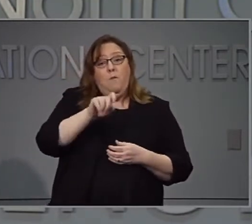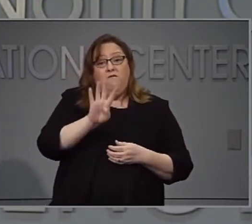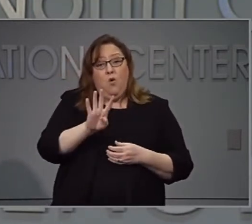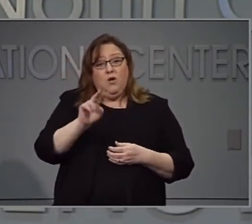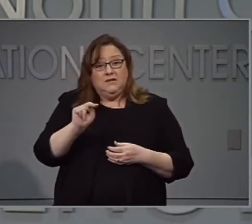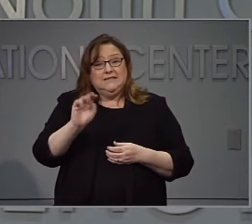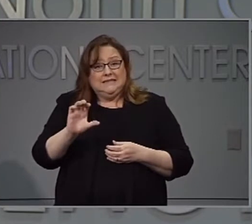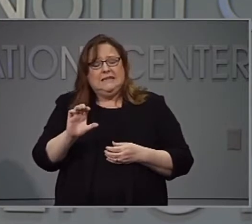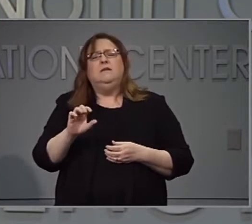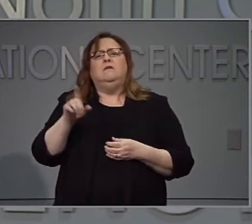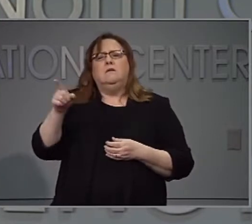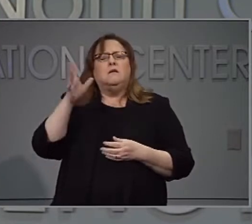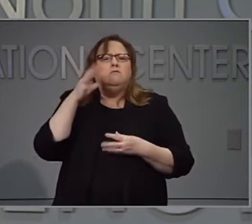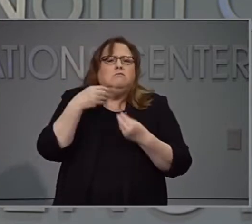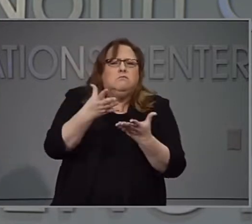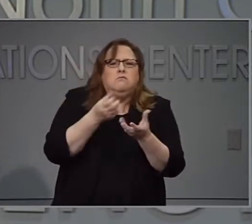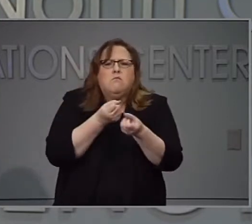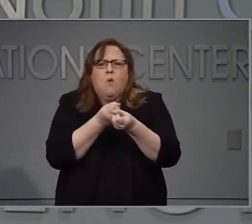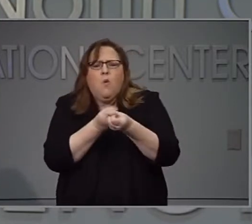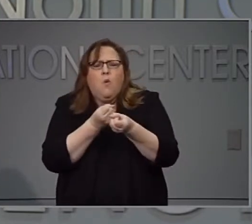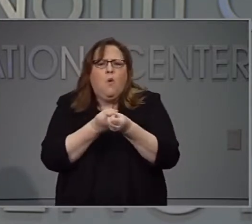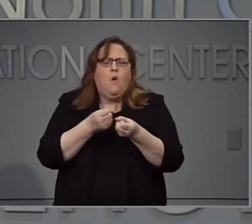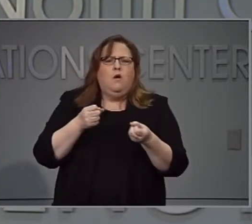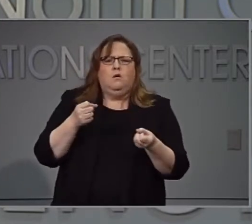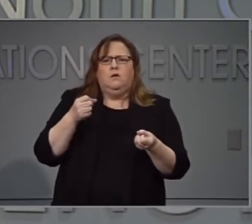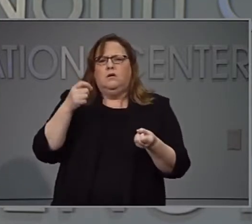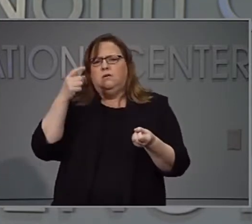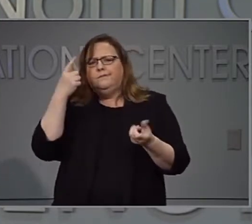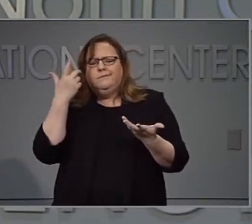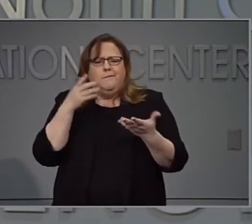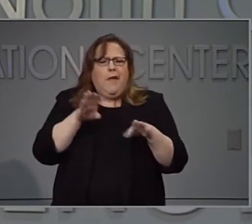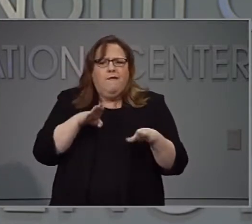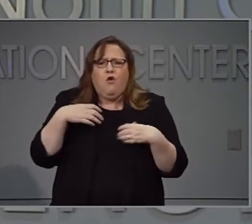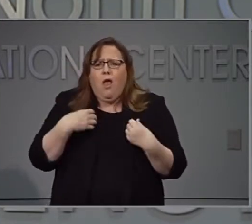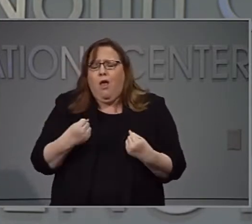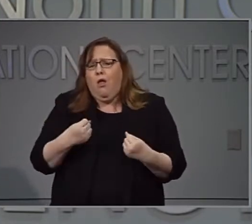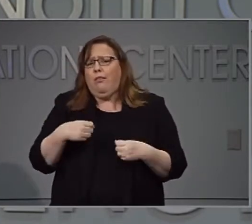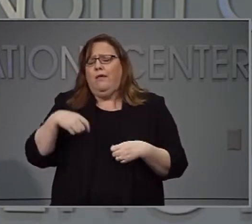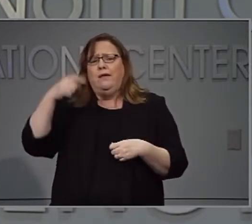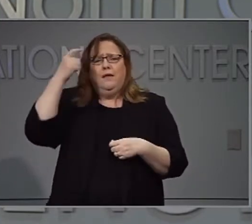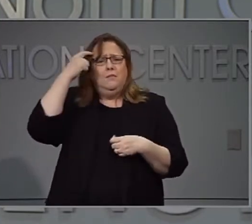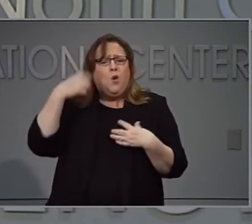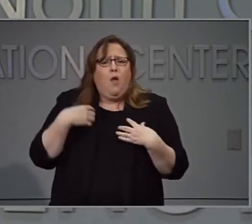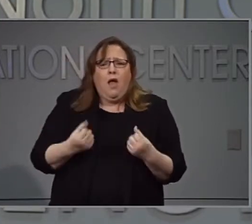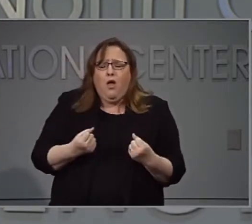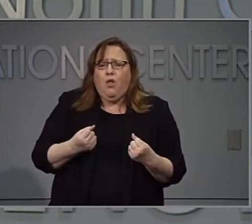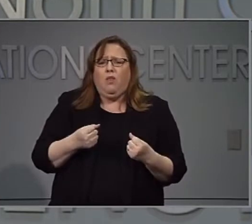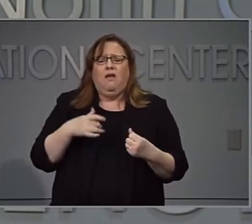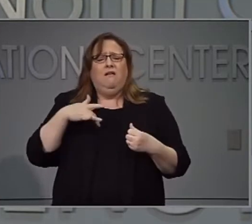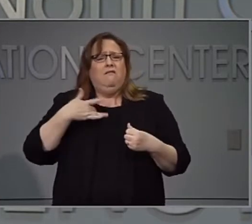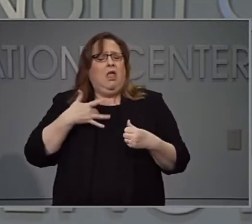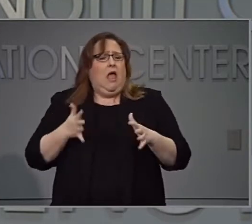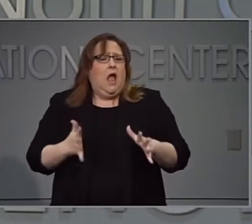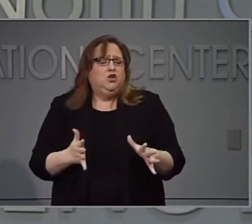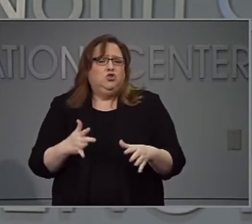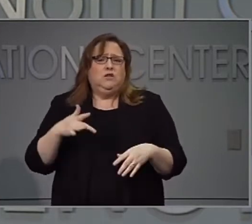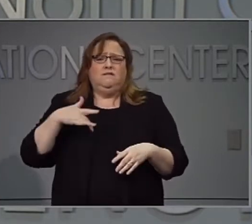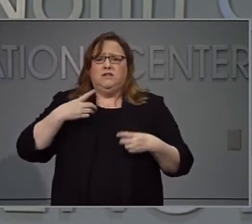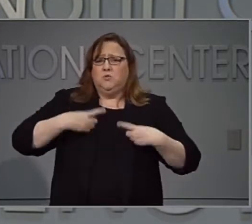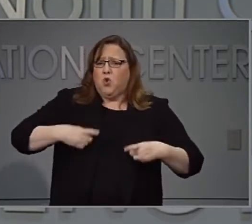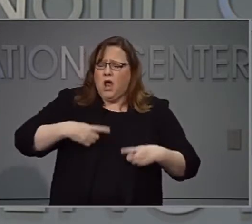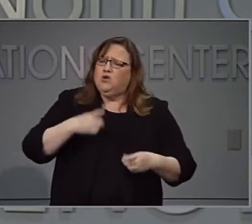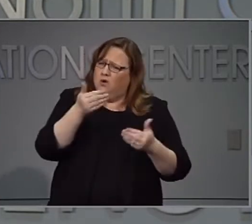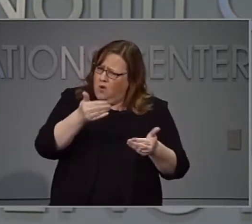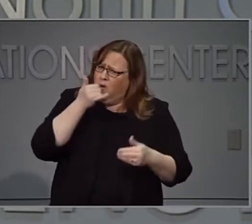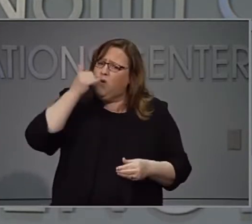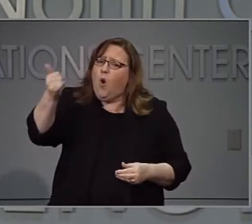during times of crisis. If you're feeling anxious or depressed or just want somebody to talk to, please give us a call at